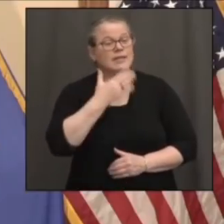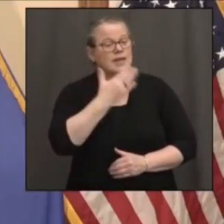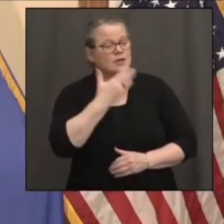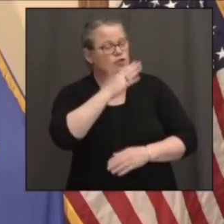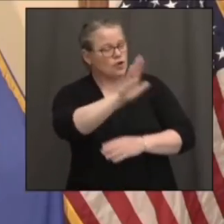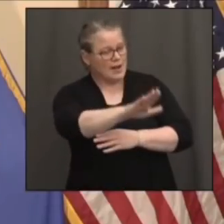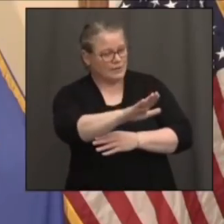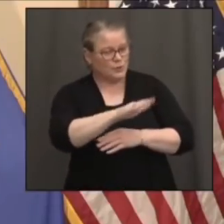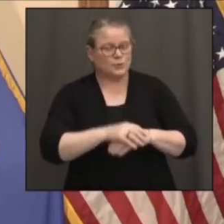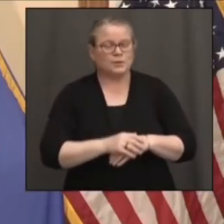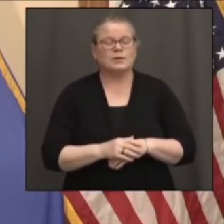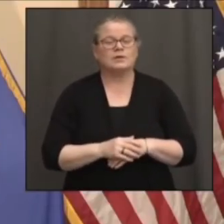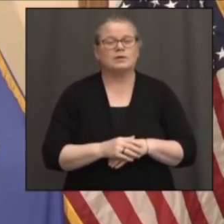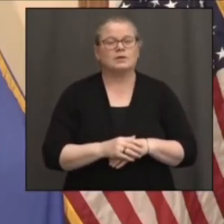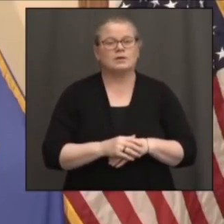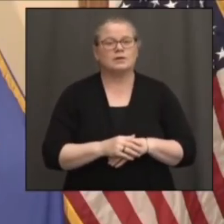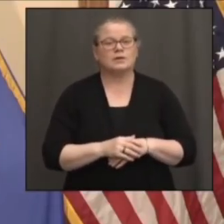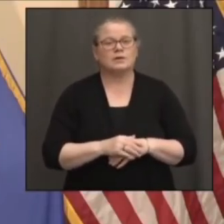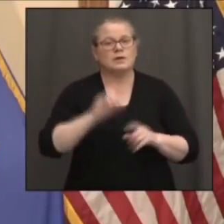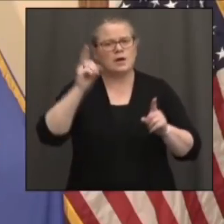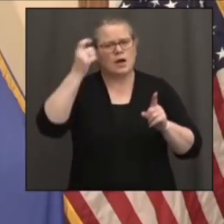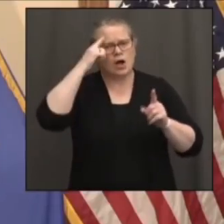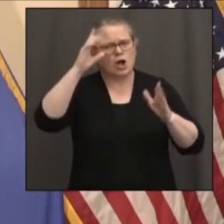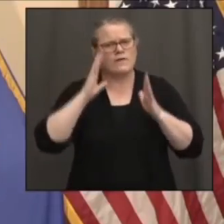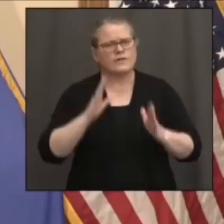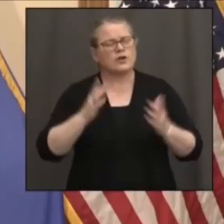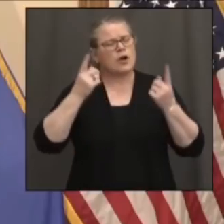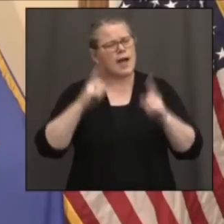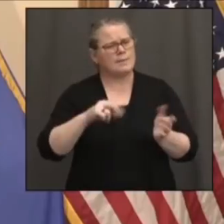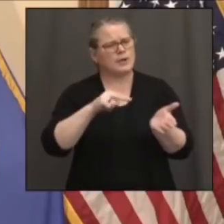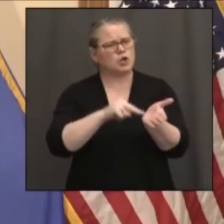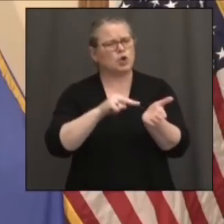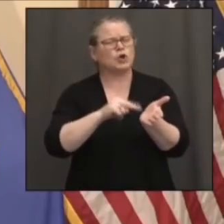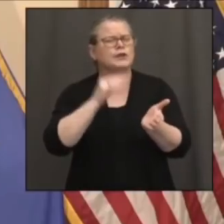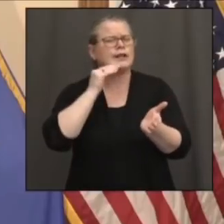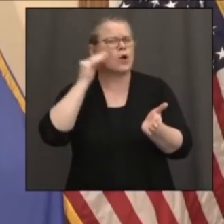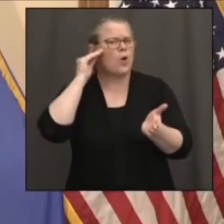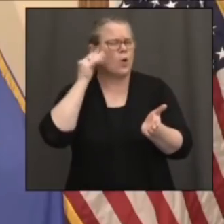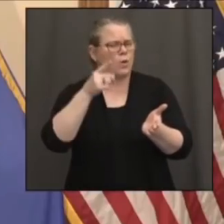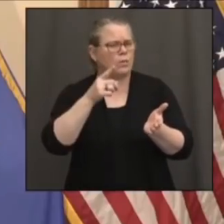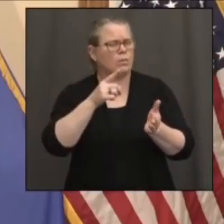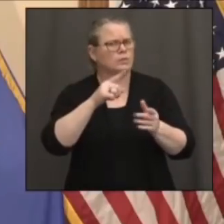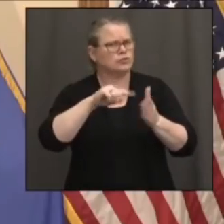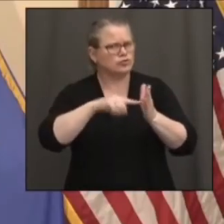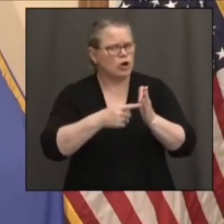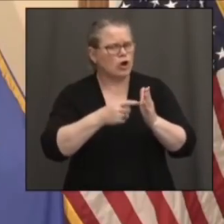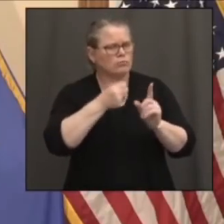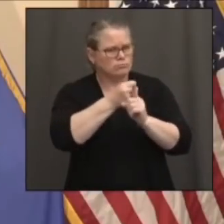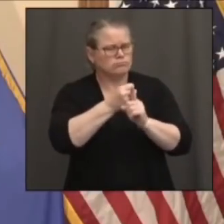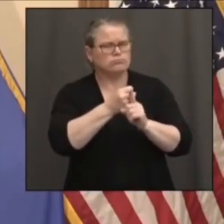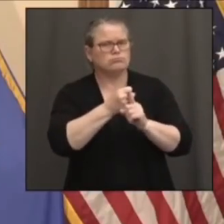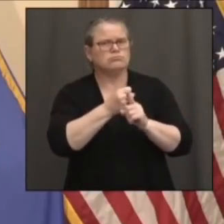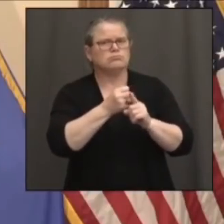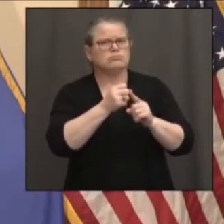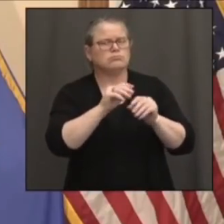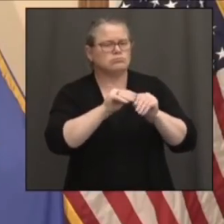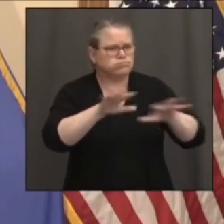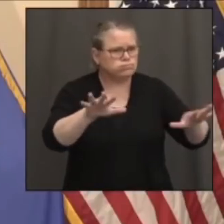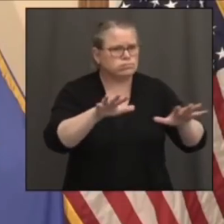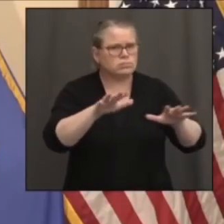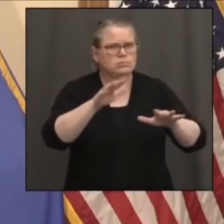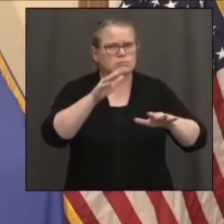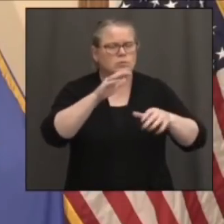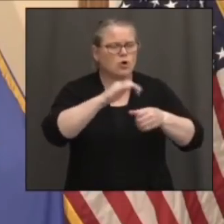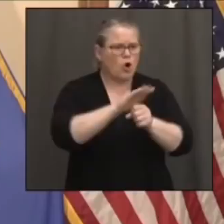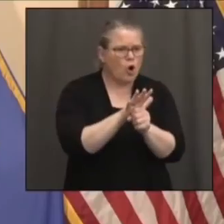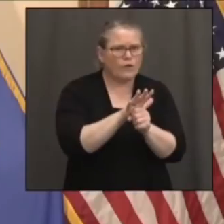sporadic outbreaks that we're seeing in nursing homes, there have been some visitation shutdowns, and the families are pretty frustrated, and